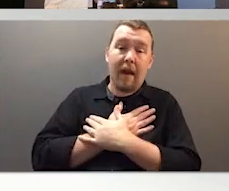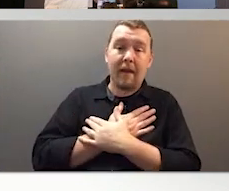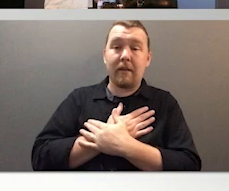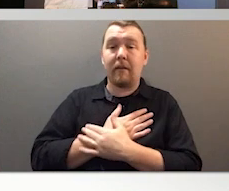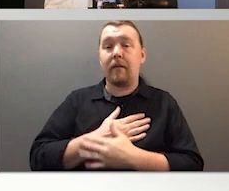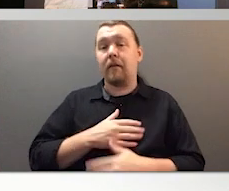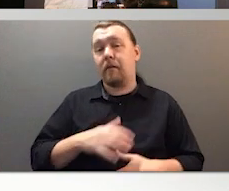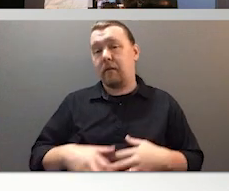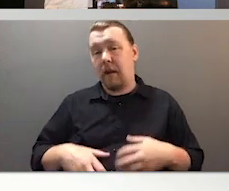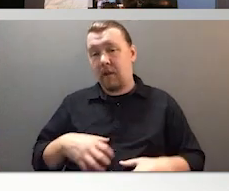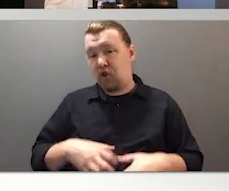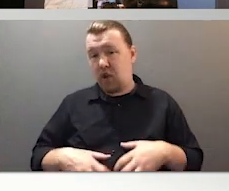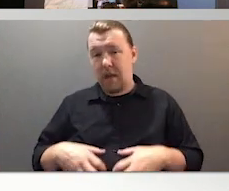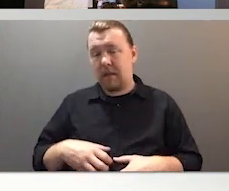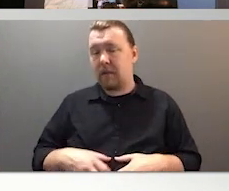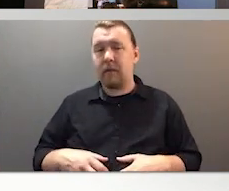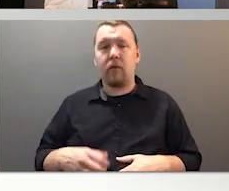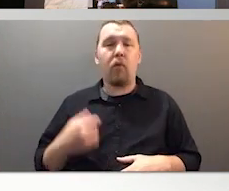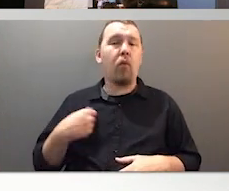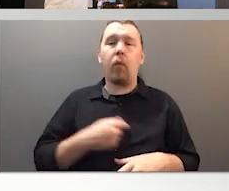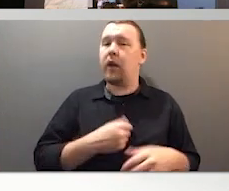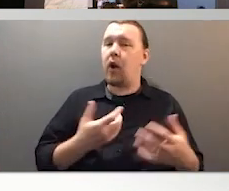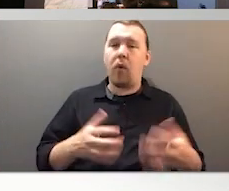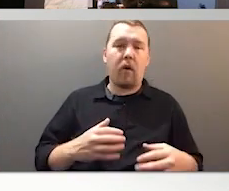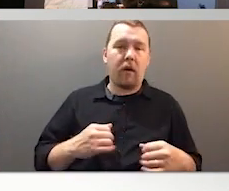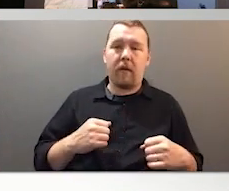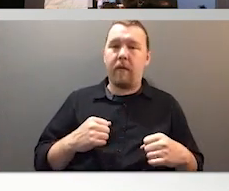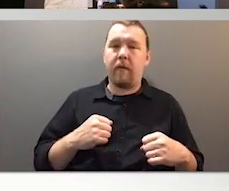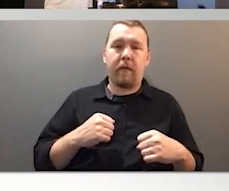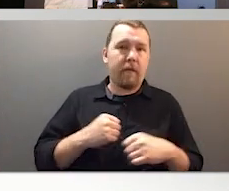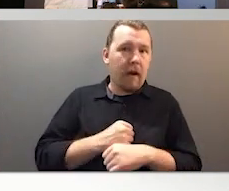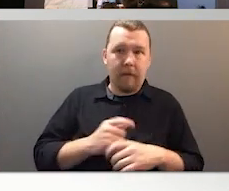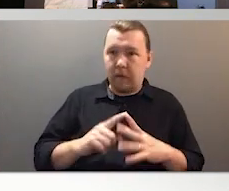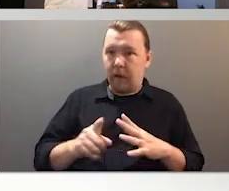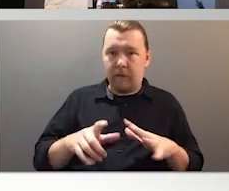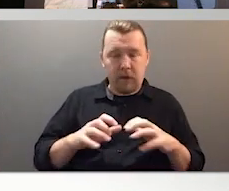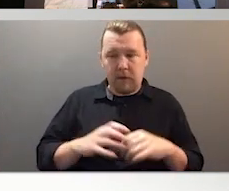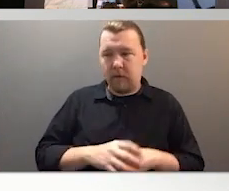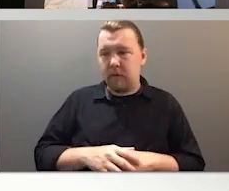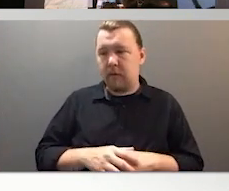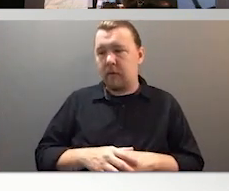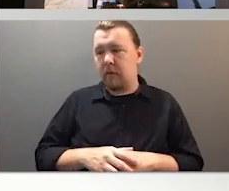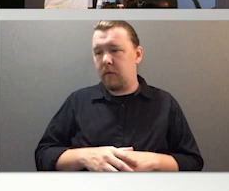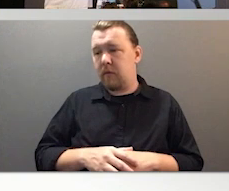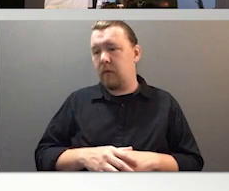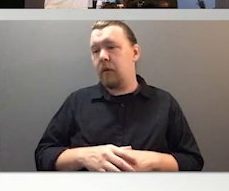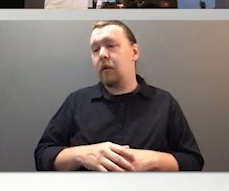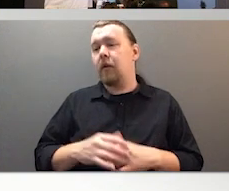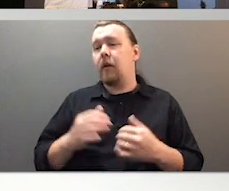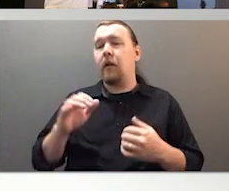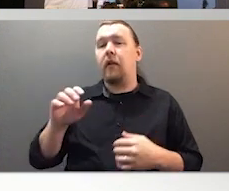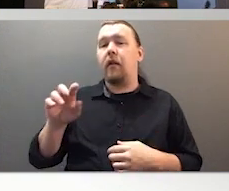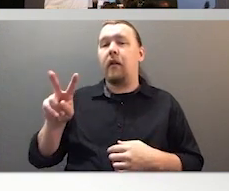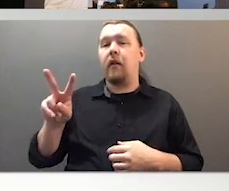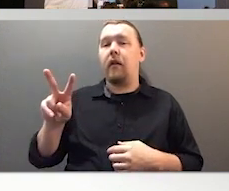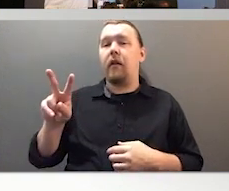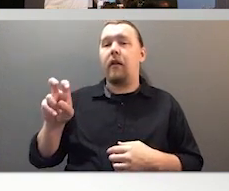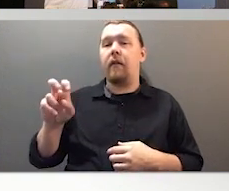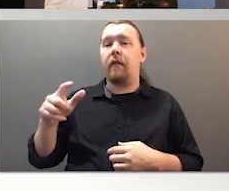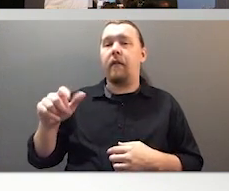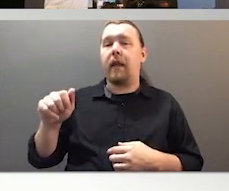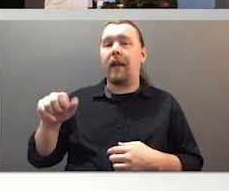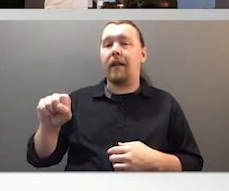flight. And the vagus, we're not going to spend a whole lot of time on it, but the vagus nerve goes to